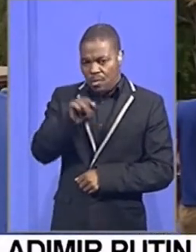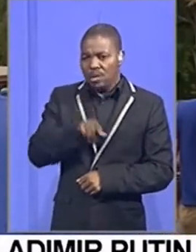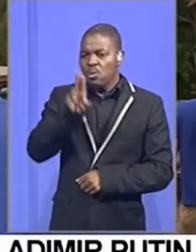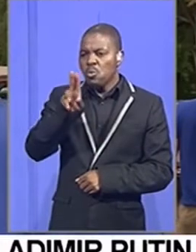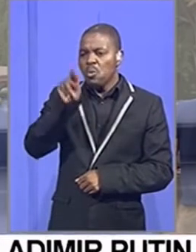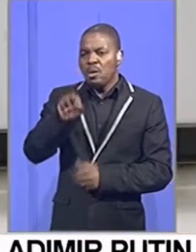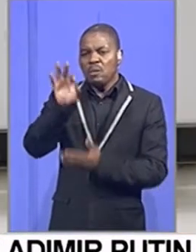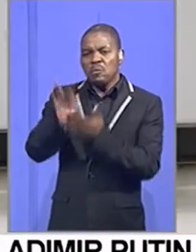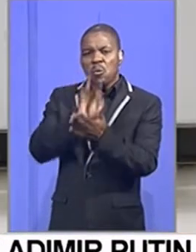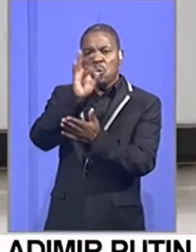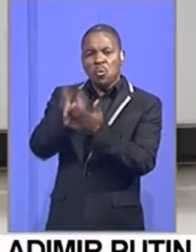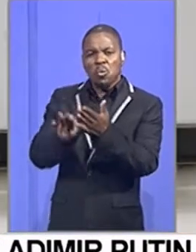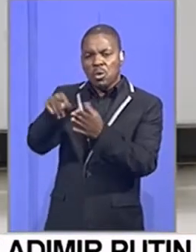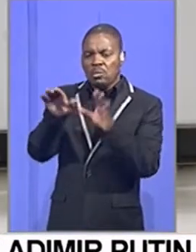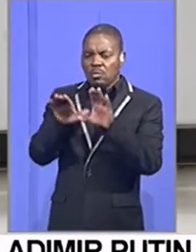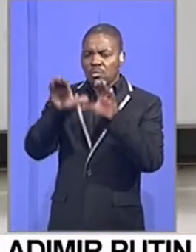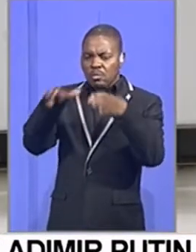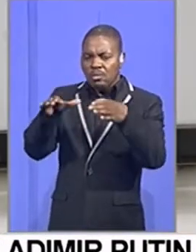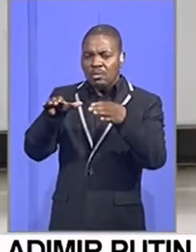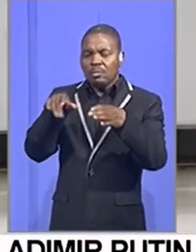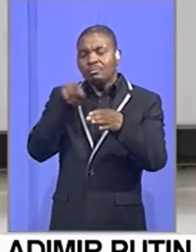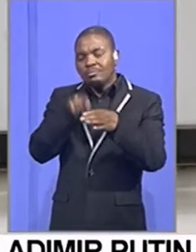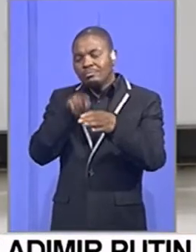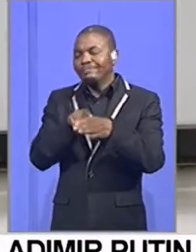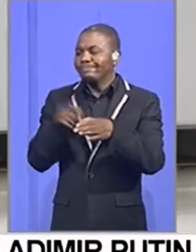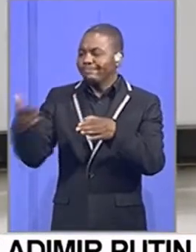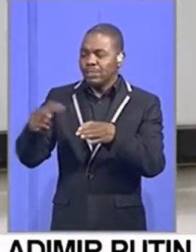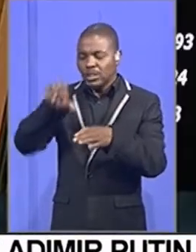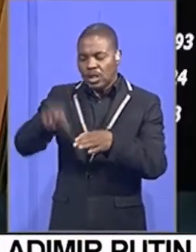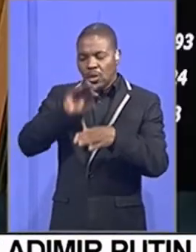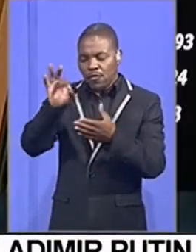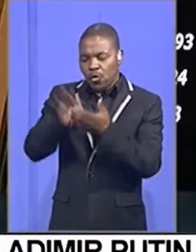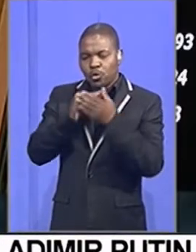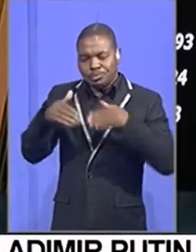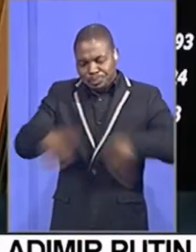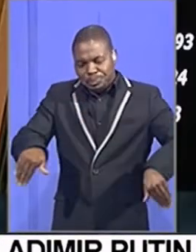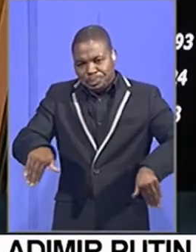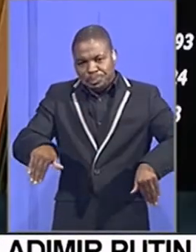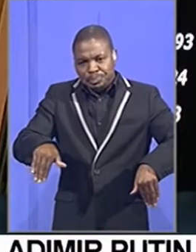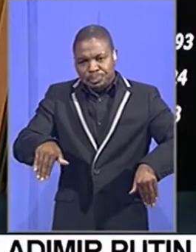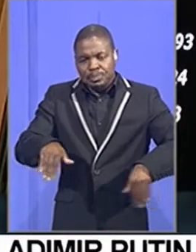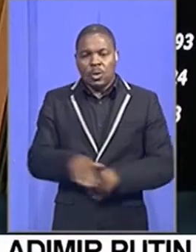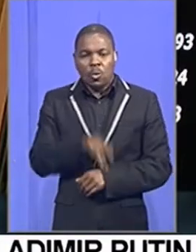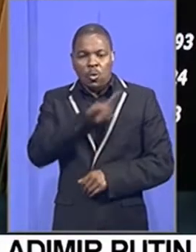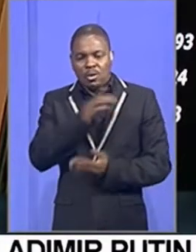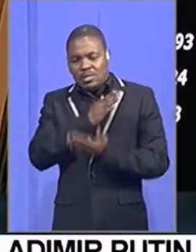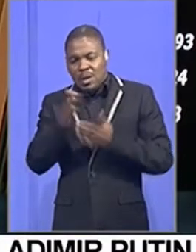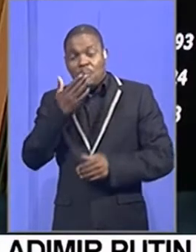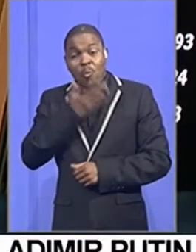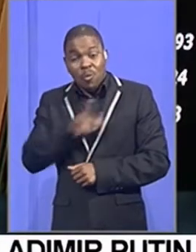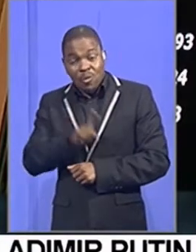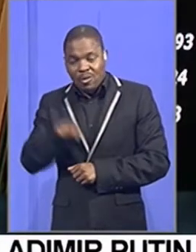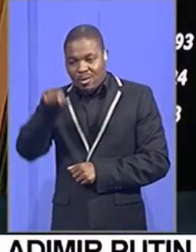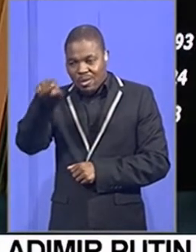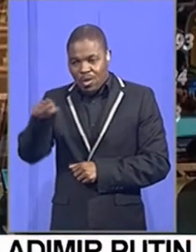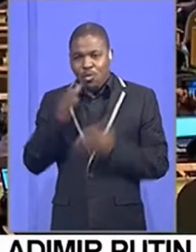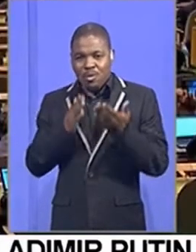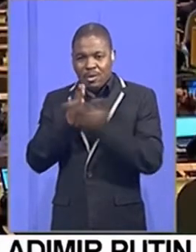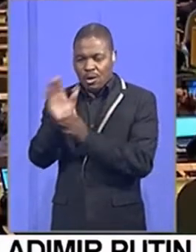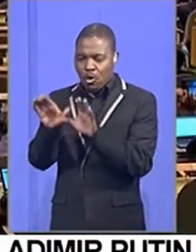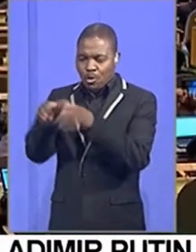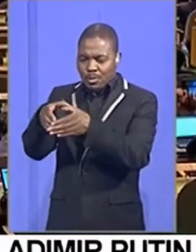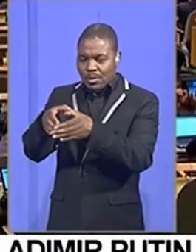karolo dikgethong tša komiti ya matšhabakopano goba United Nation ka ga ditharollo tša go fega Russia ka lekgotleng la ditokelo tša